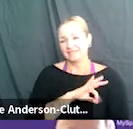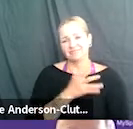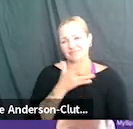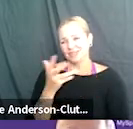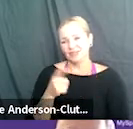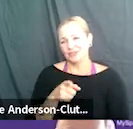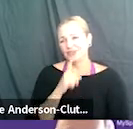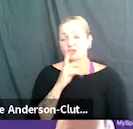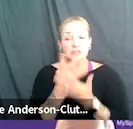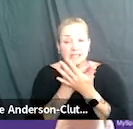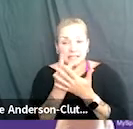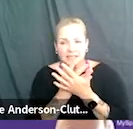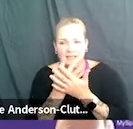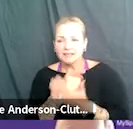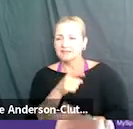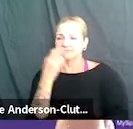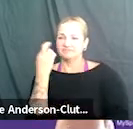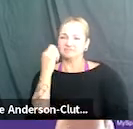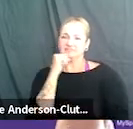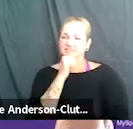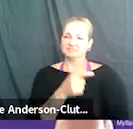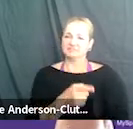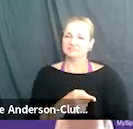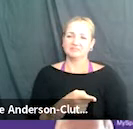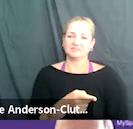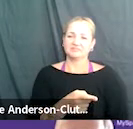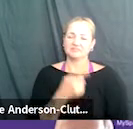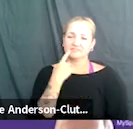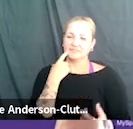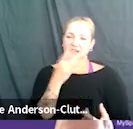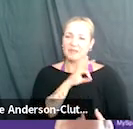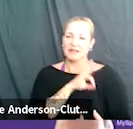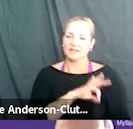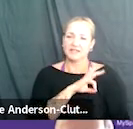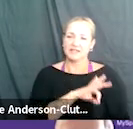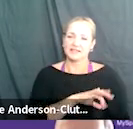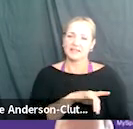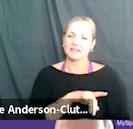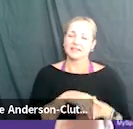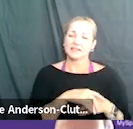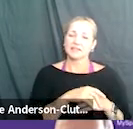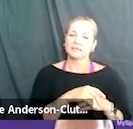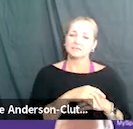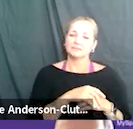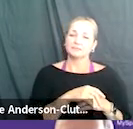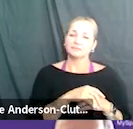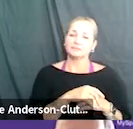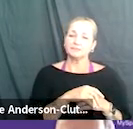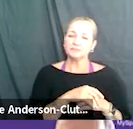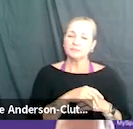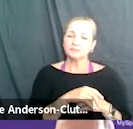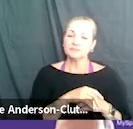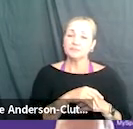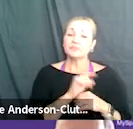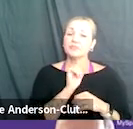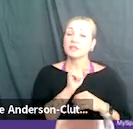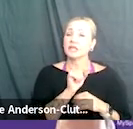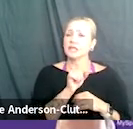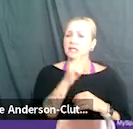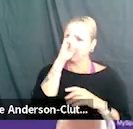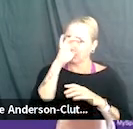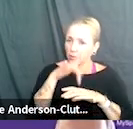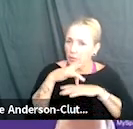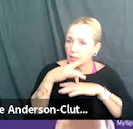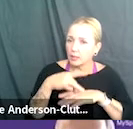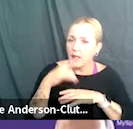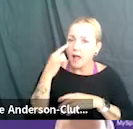He has a long history of preoccupations, including the eyes and elbows of other people. So he would walk around touching people's elbows, which